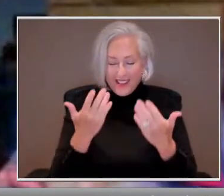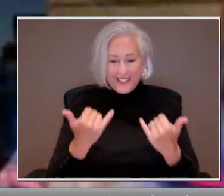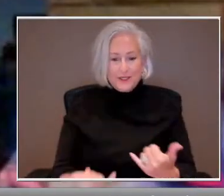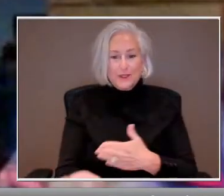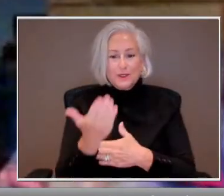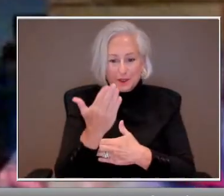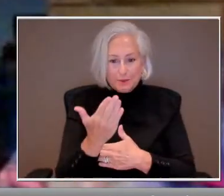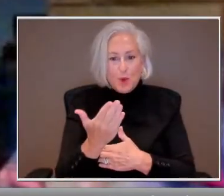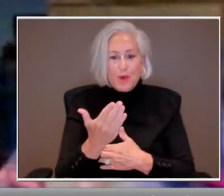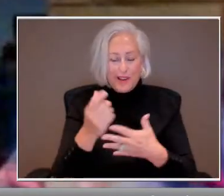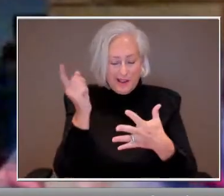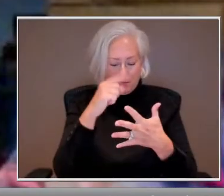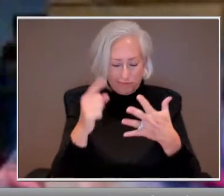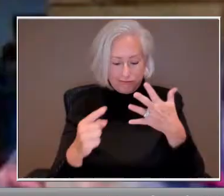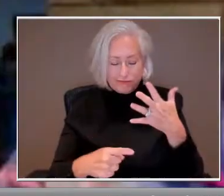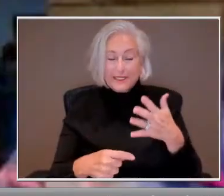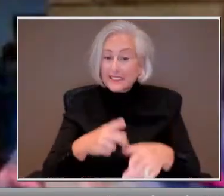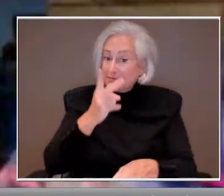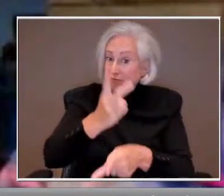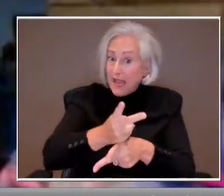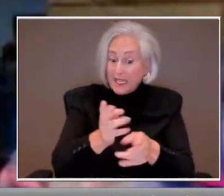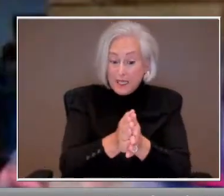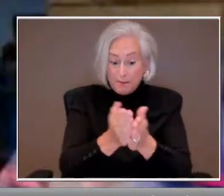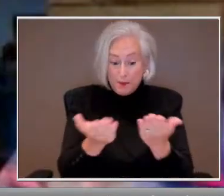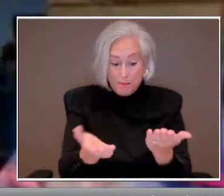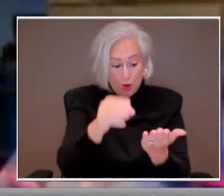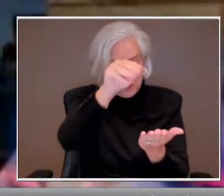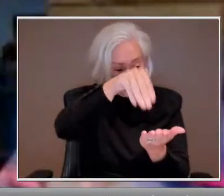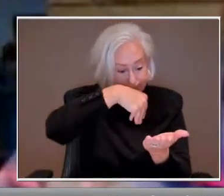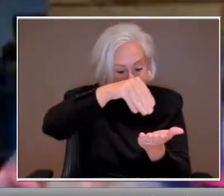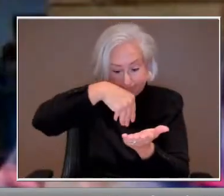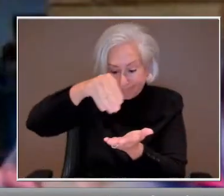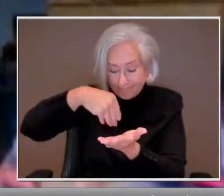full notebook. I keep a notebook of everything I do.